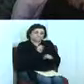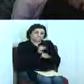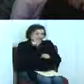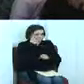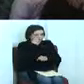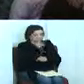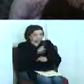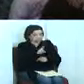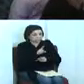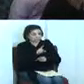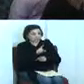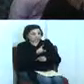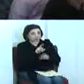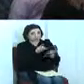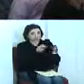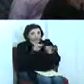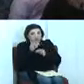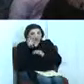would just get out of the way.